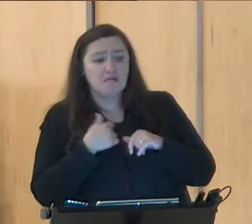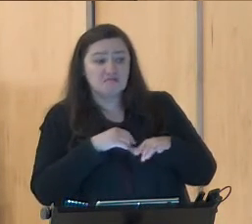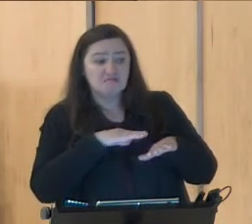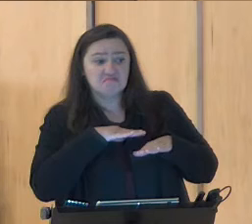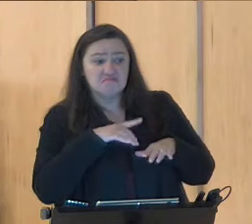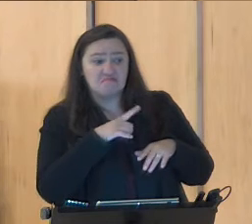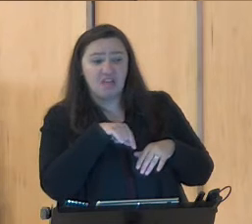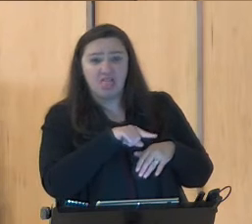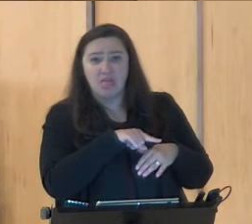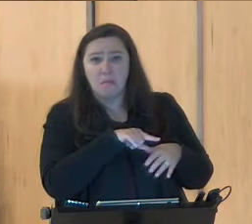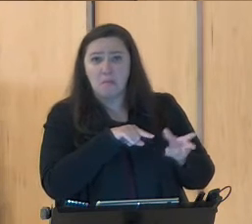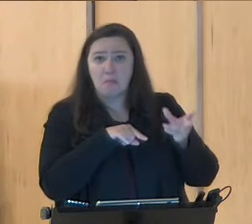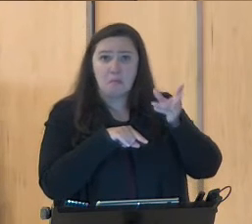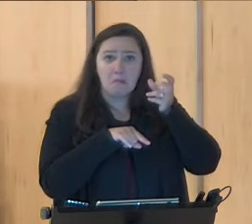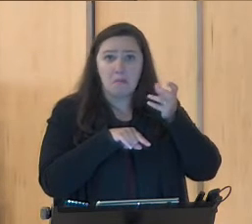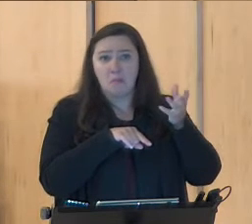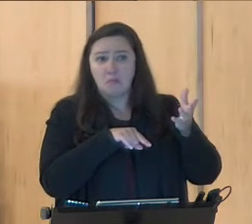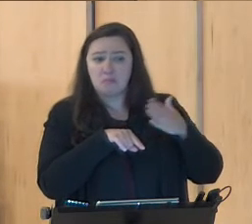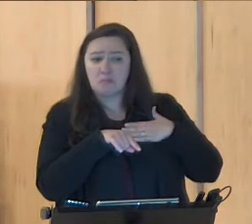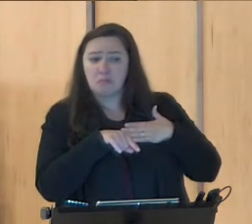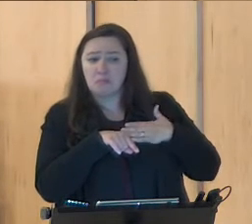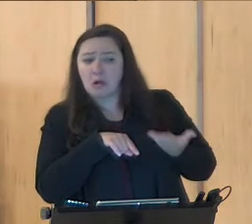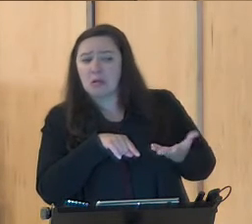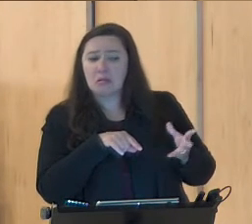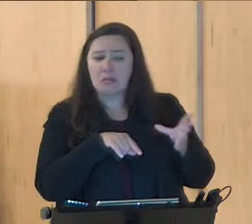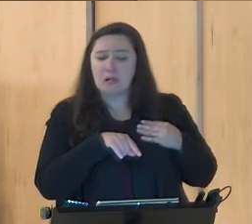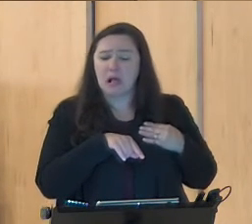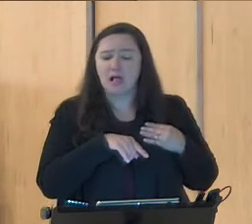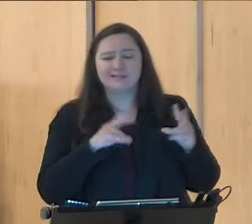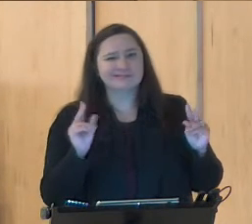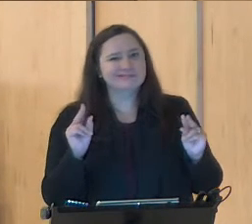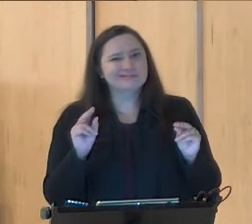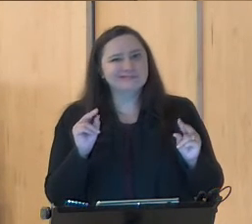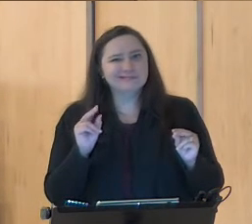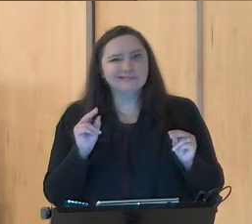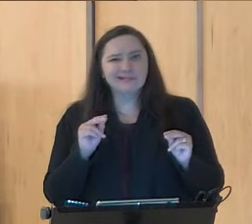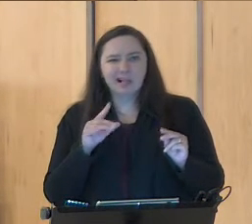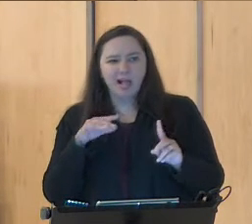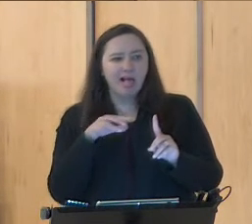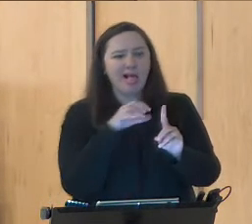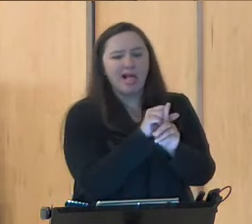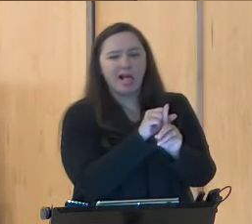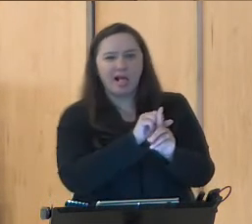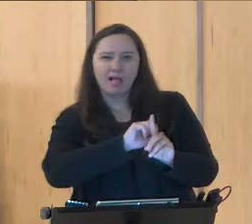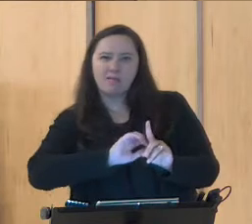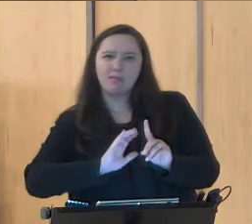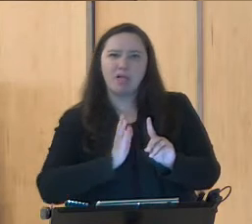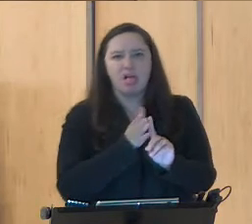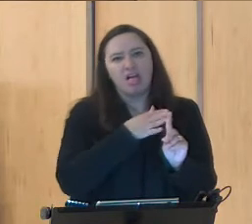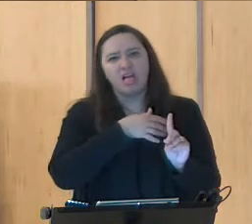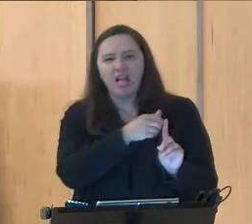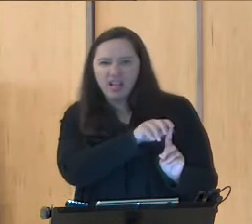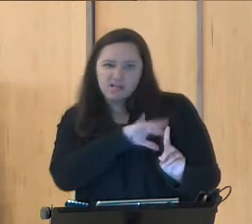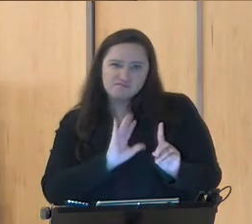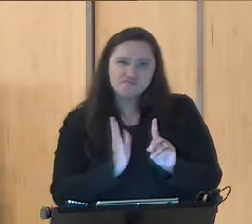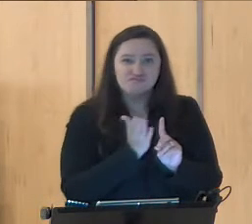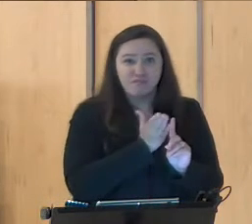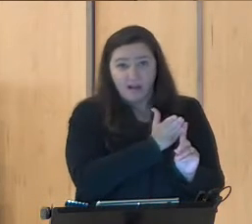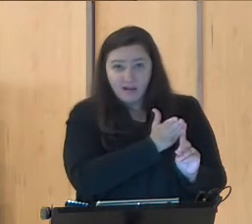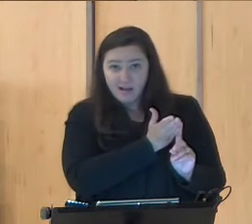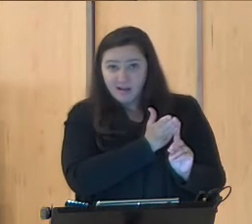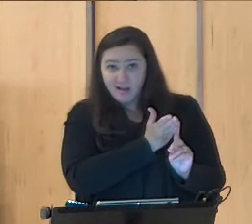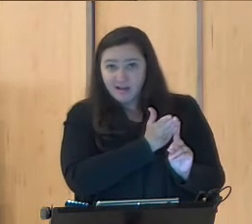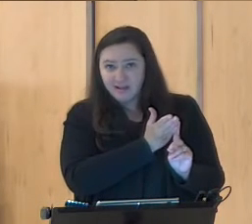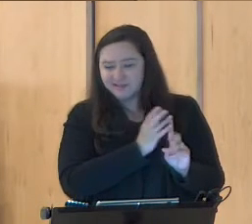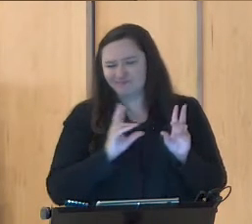hear. He didn't expect them to use some other kinds of tricks or treats to win them over for